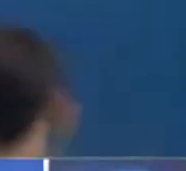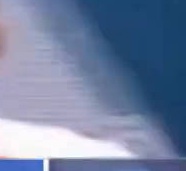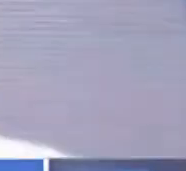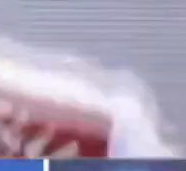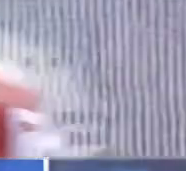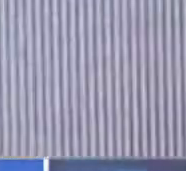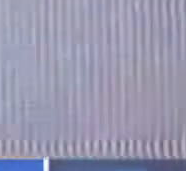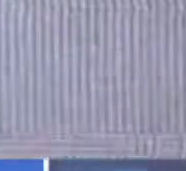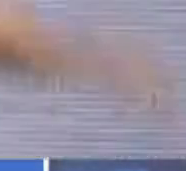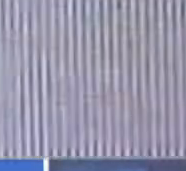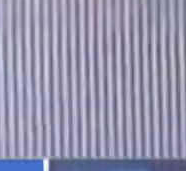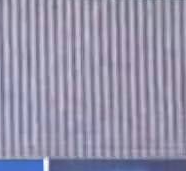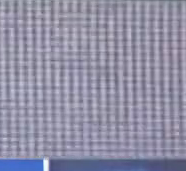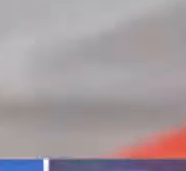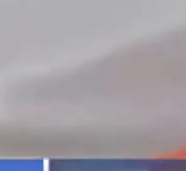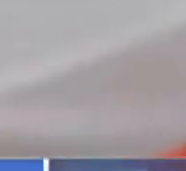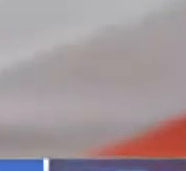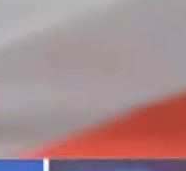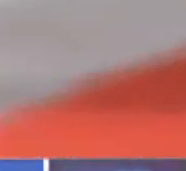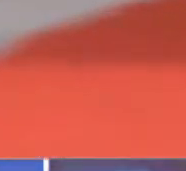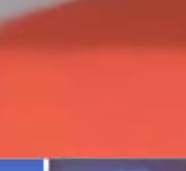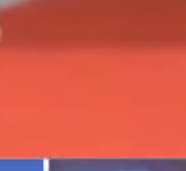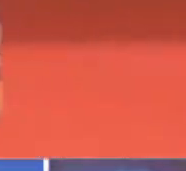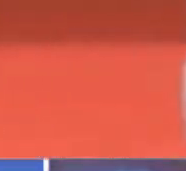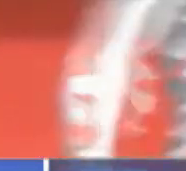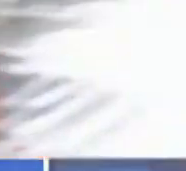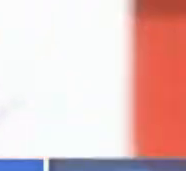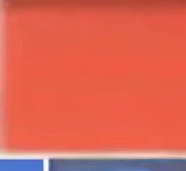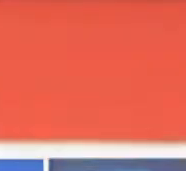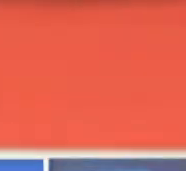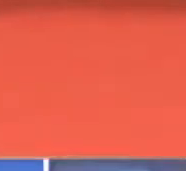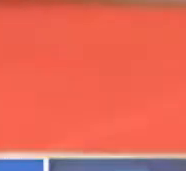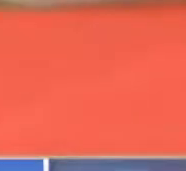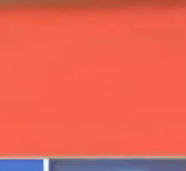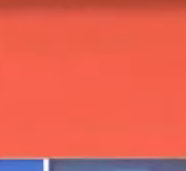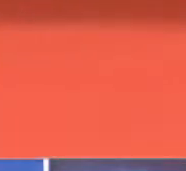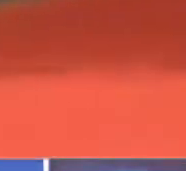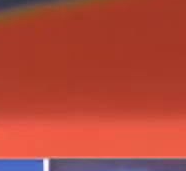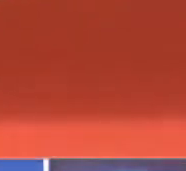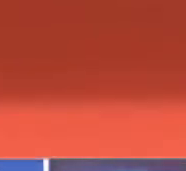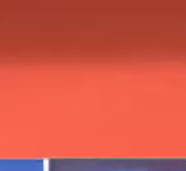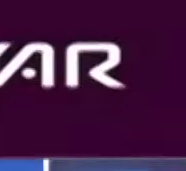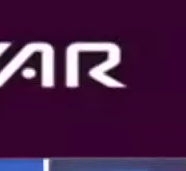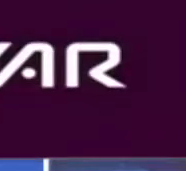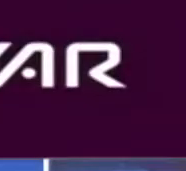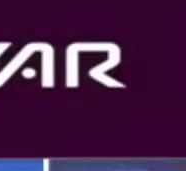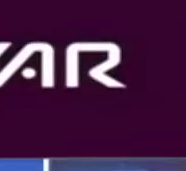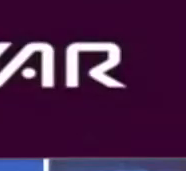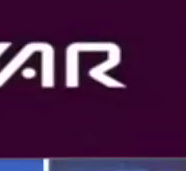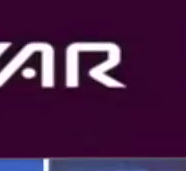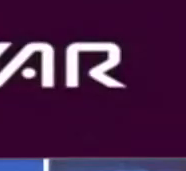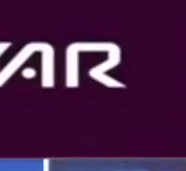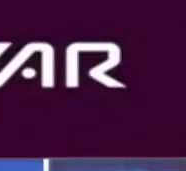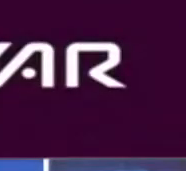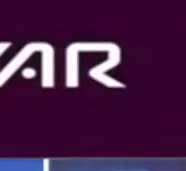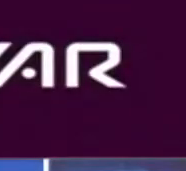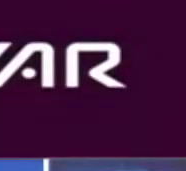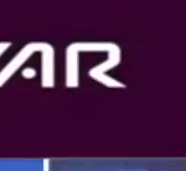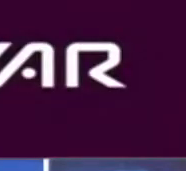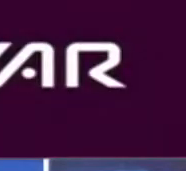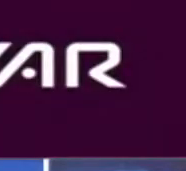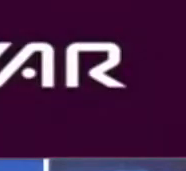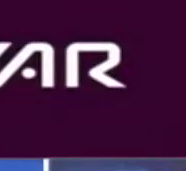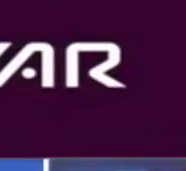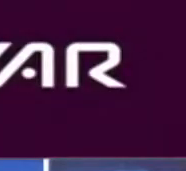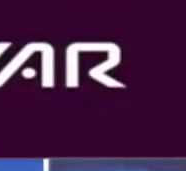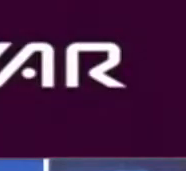Arsenal strike first in this London derby. It is a major less offer for them. They have had a few go their way in recent weeks.